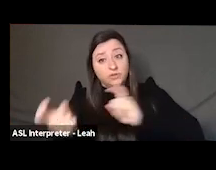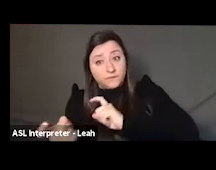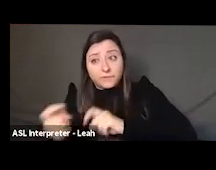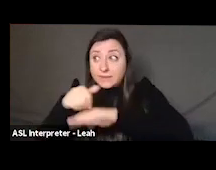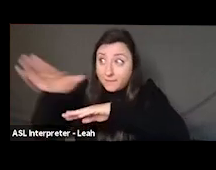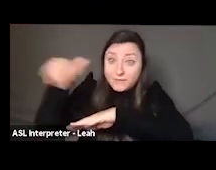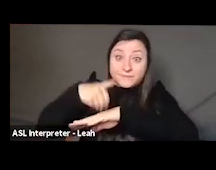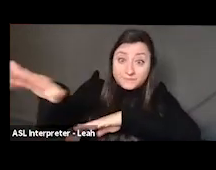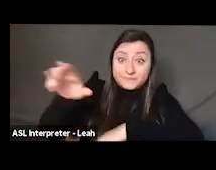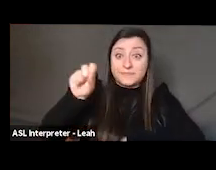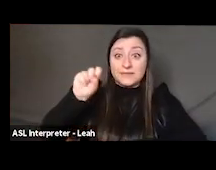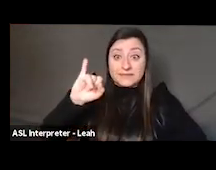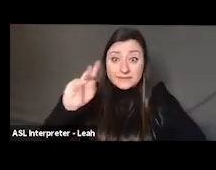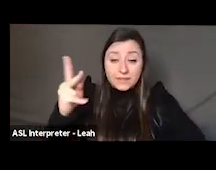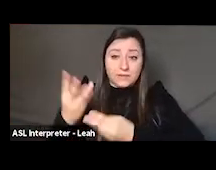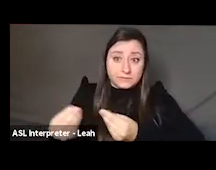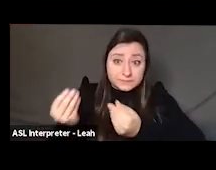silk monoculture, and